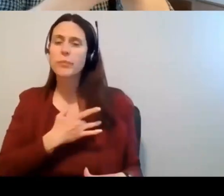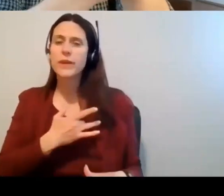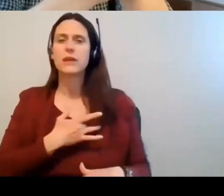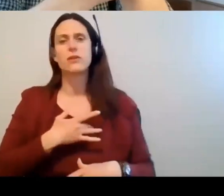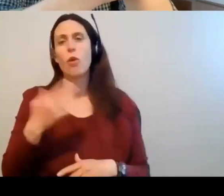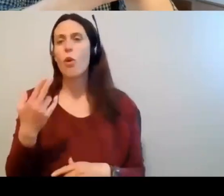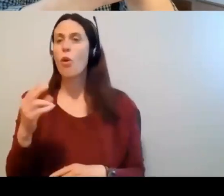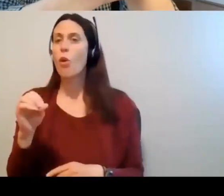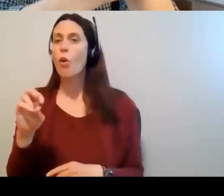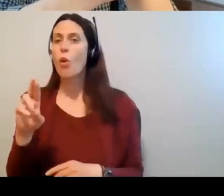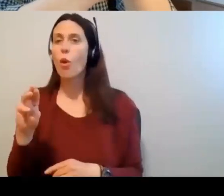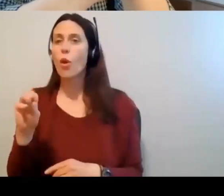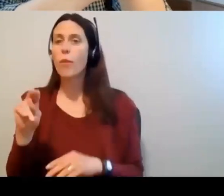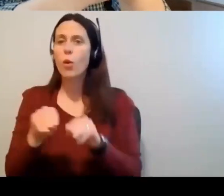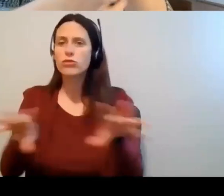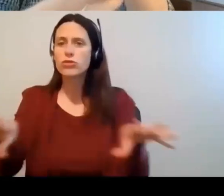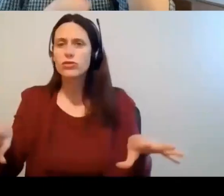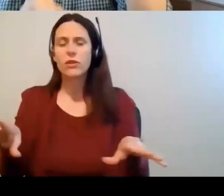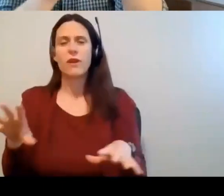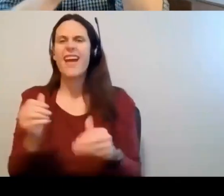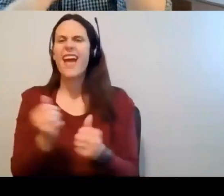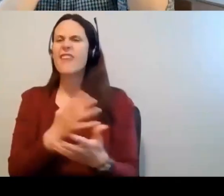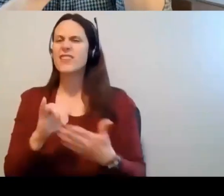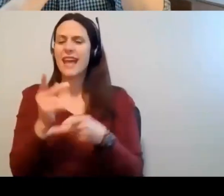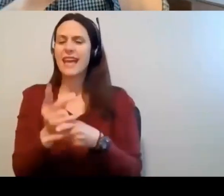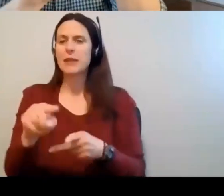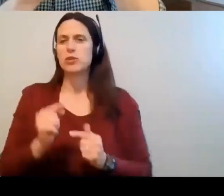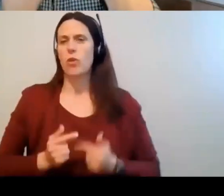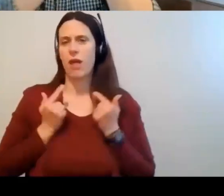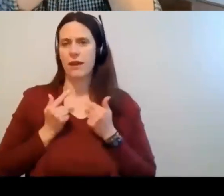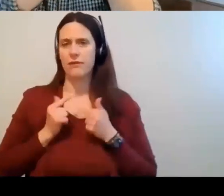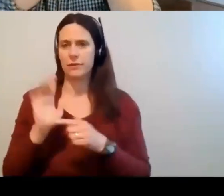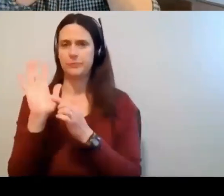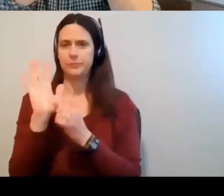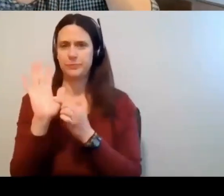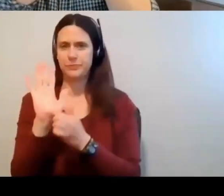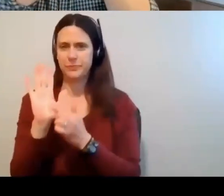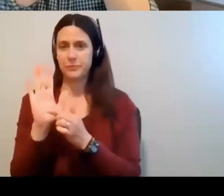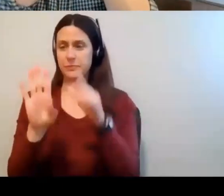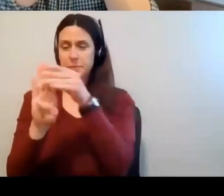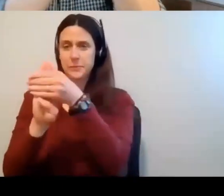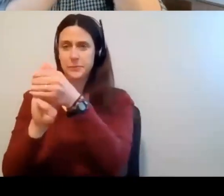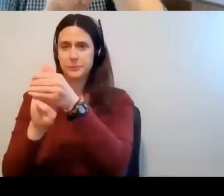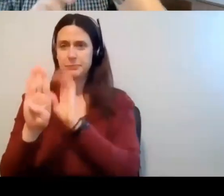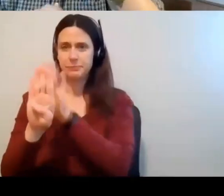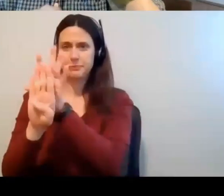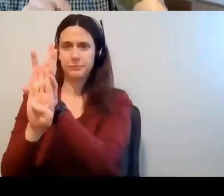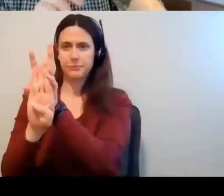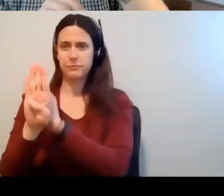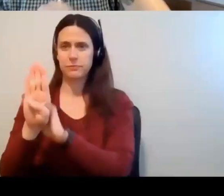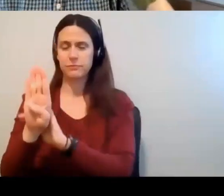breathing and all the stuff that keeps our body alive. Okay. Now we're going to take that thumb. We're going to keep these fingers pushed together up here.